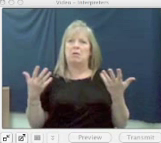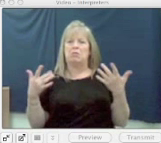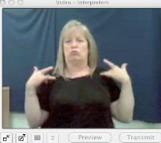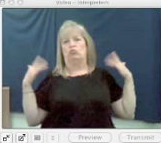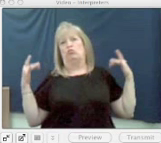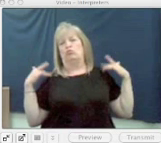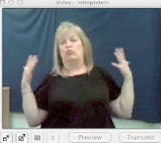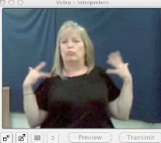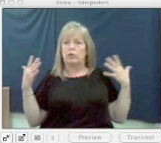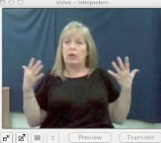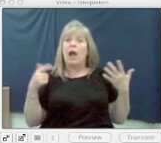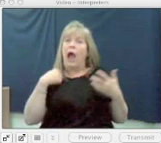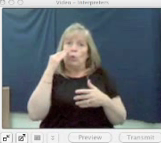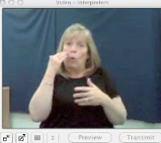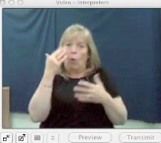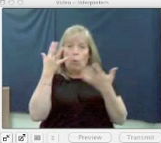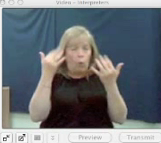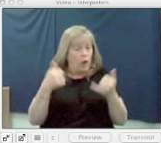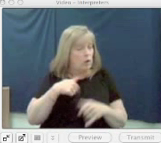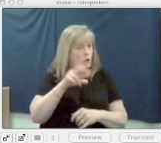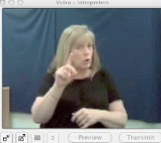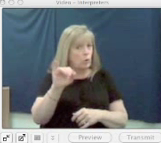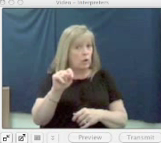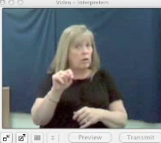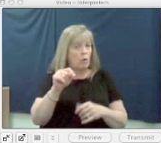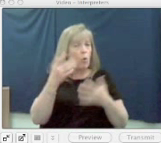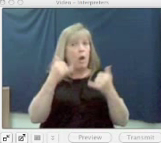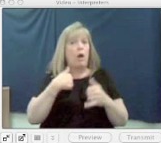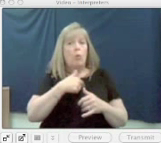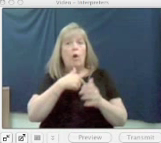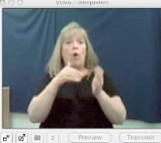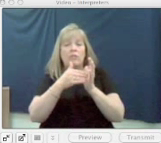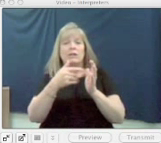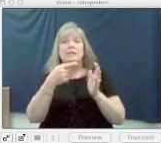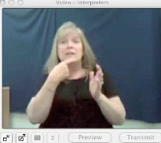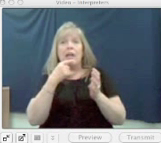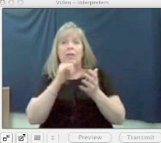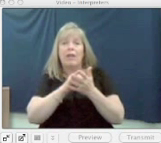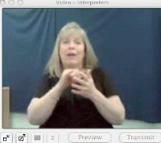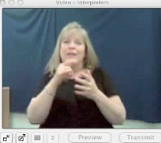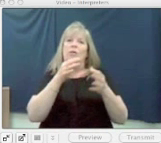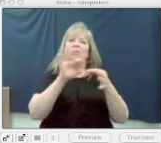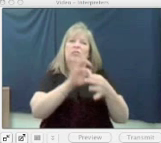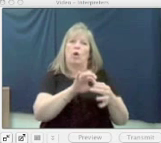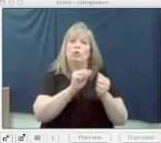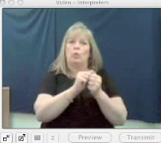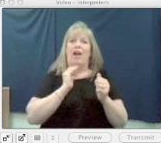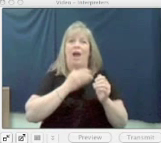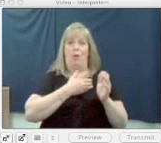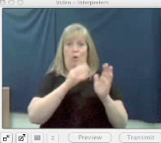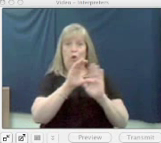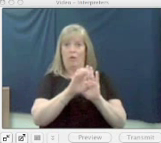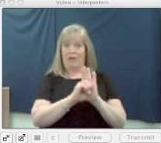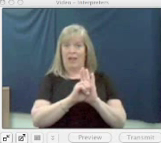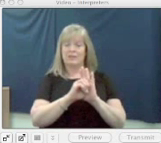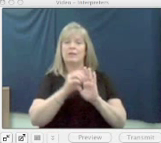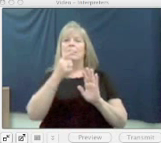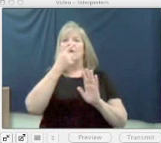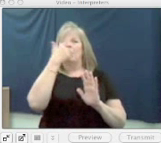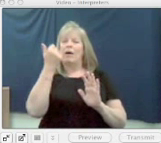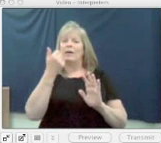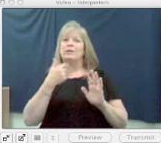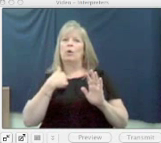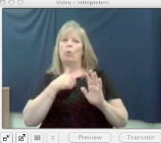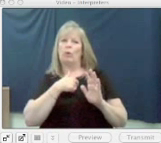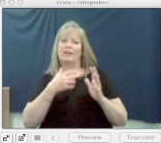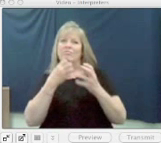And I know why we do it. I know why we say those things as ethical tenets. It's because we value the self-determinacy.